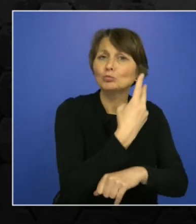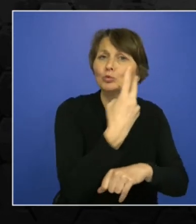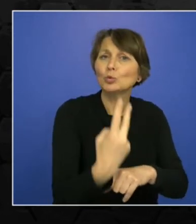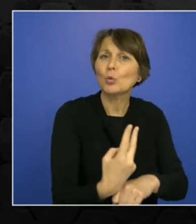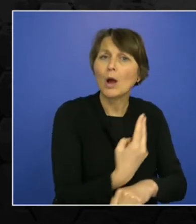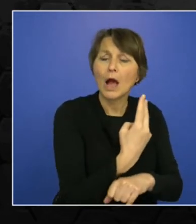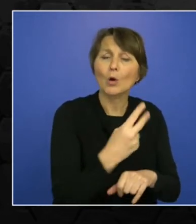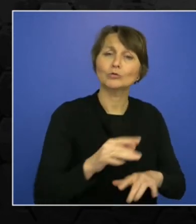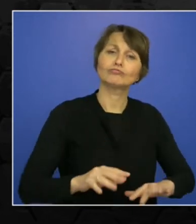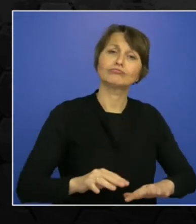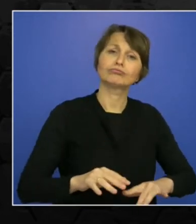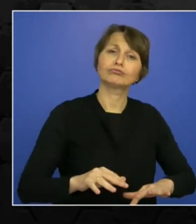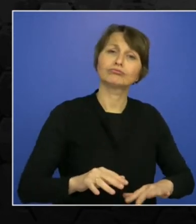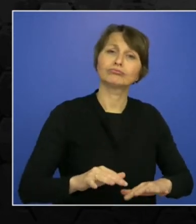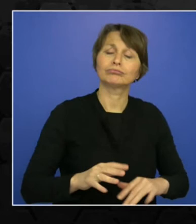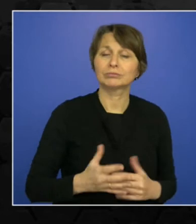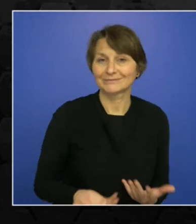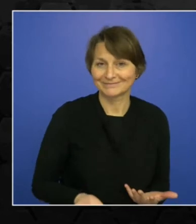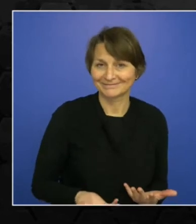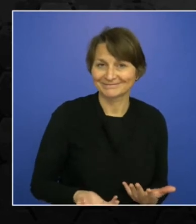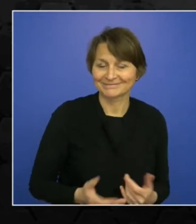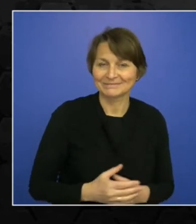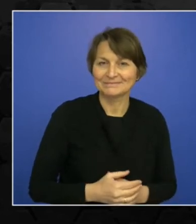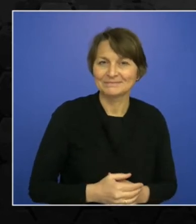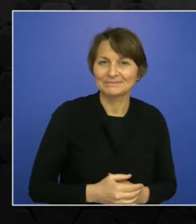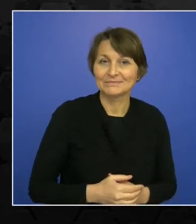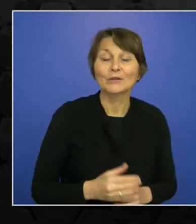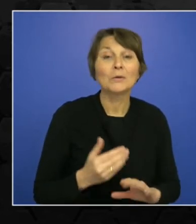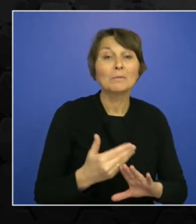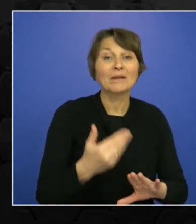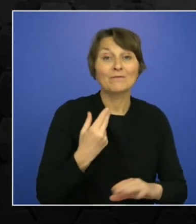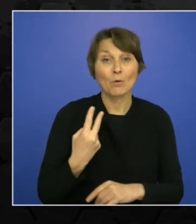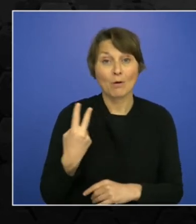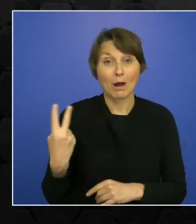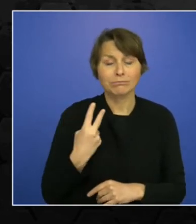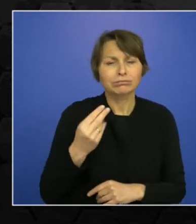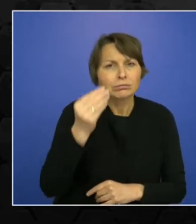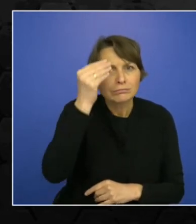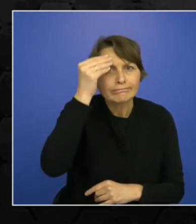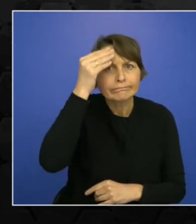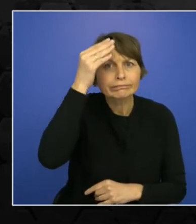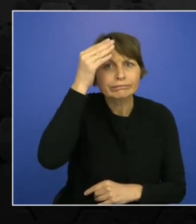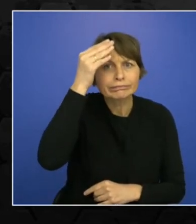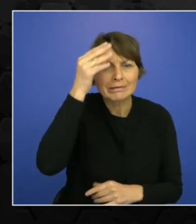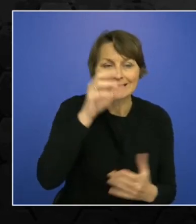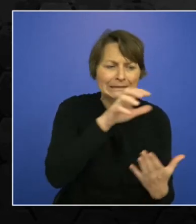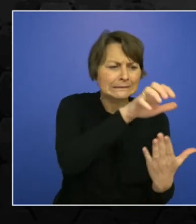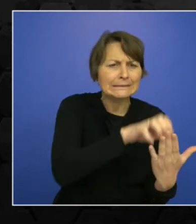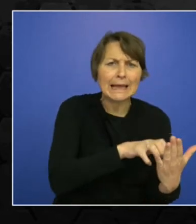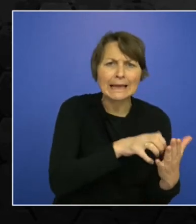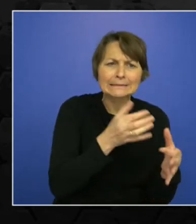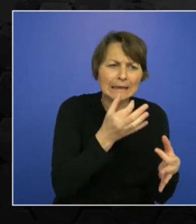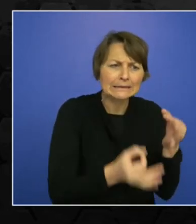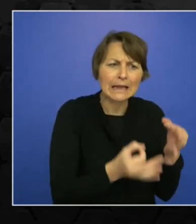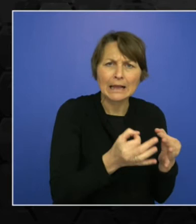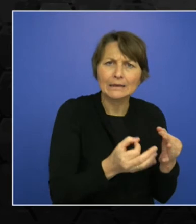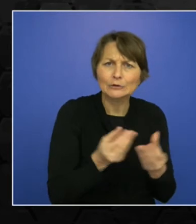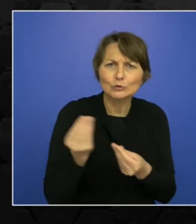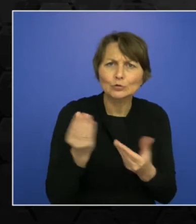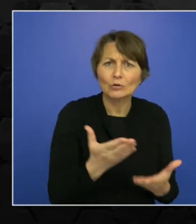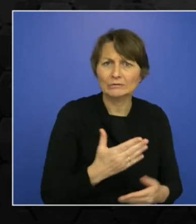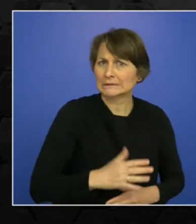And we weren't actually experts on text analytics services before creating and preparing